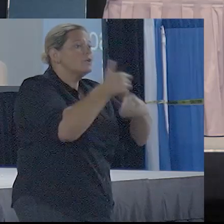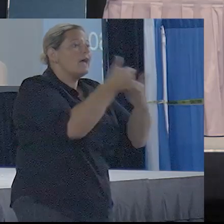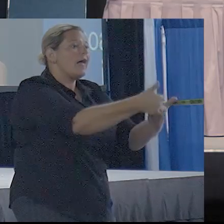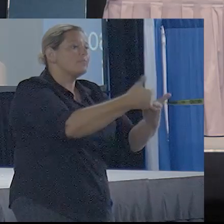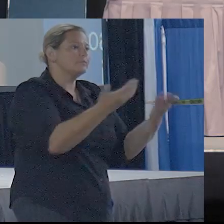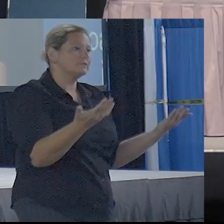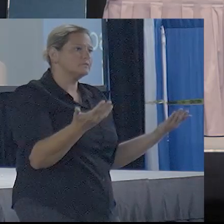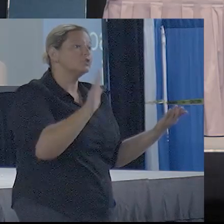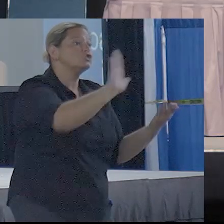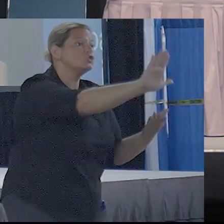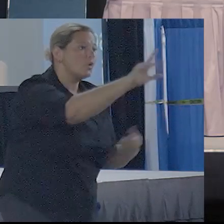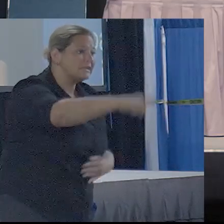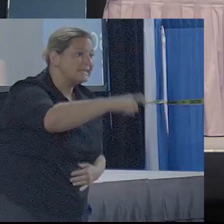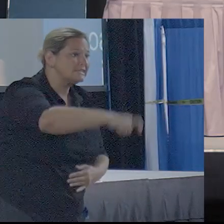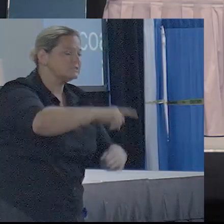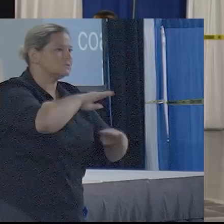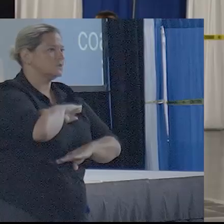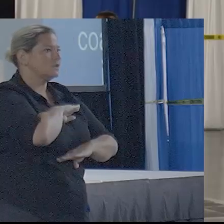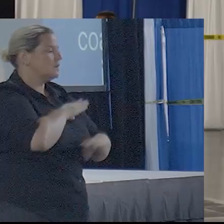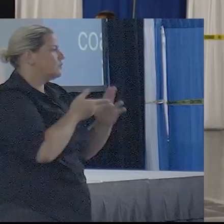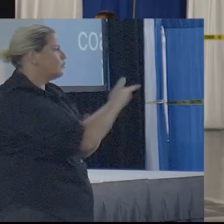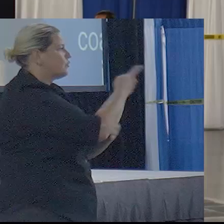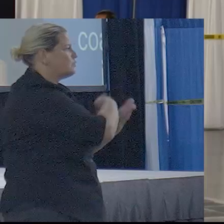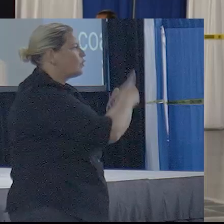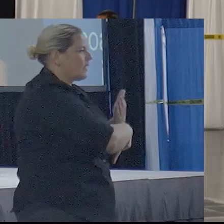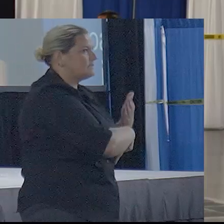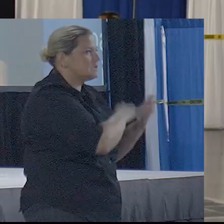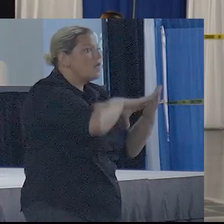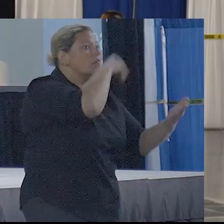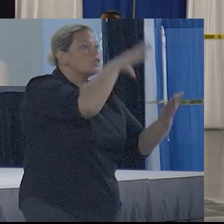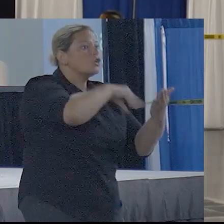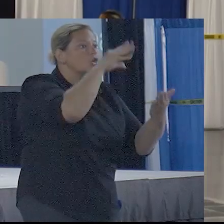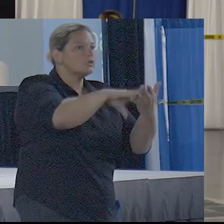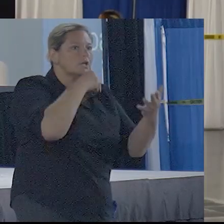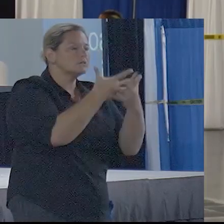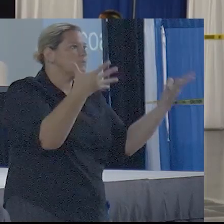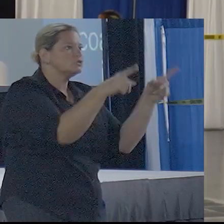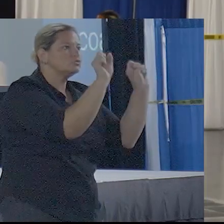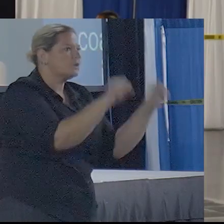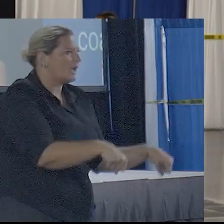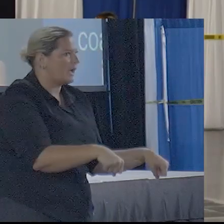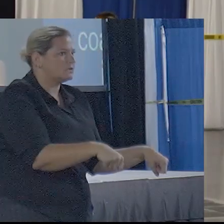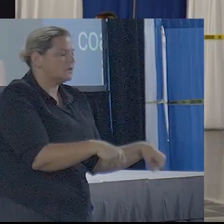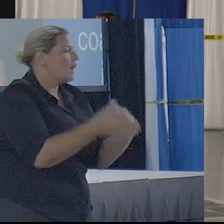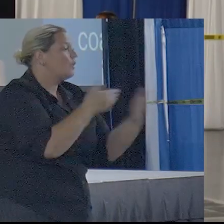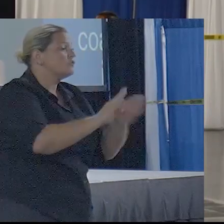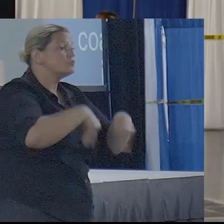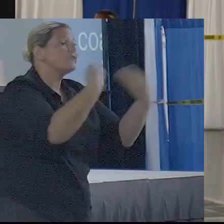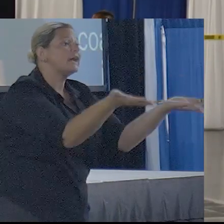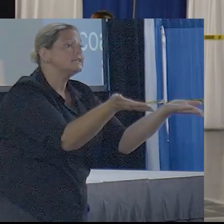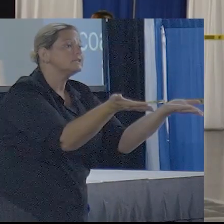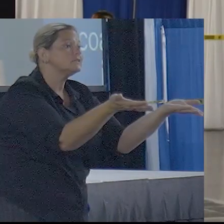needs and your family needs, resident needs, is critical. So learning more and more that you can and what's provided, and asking the